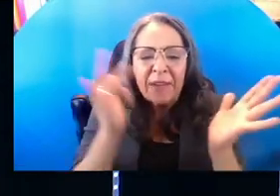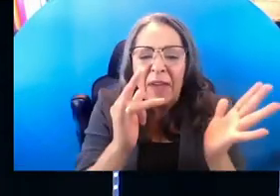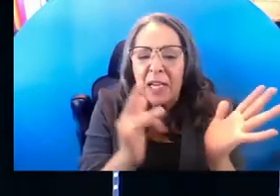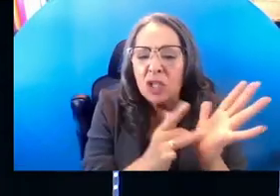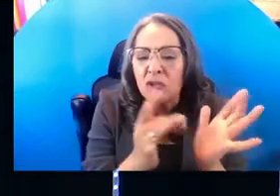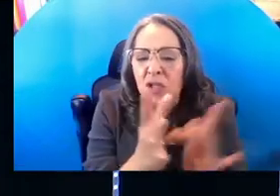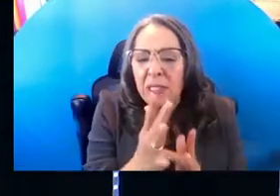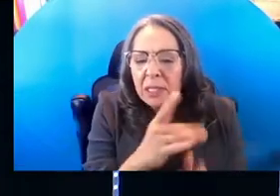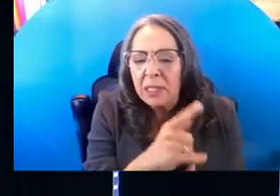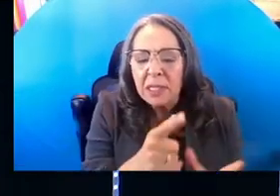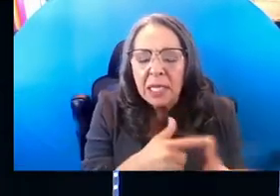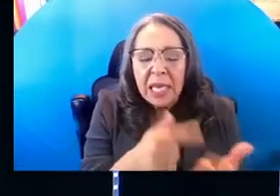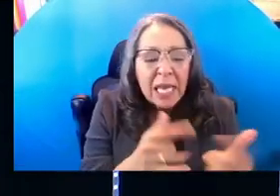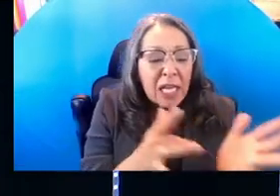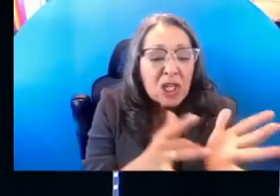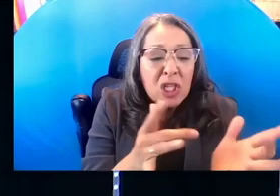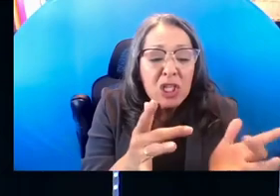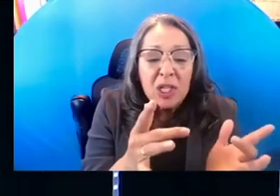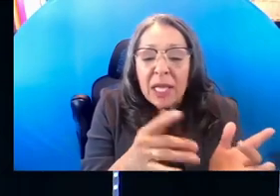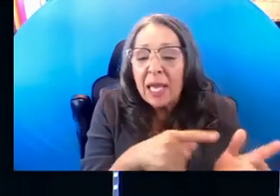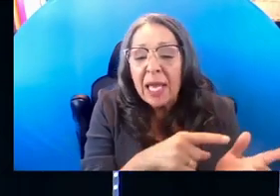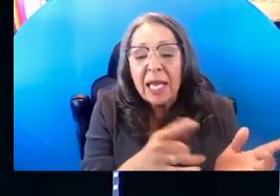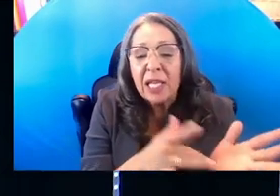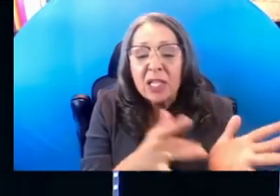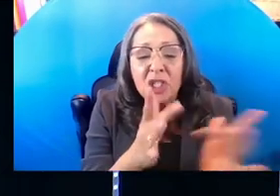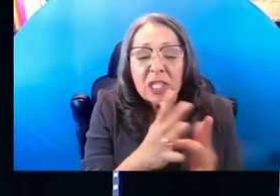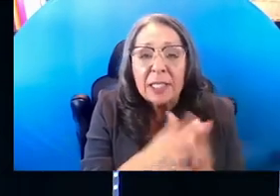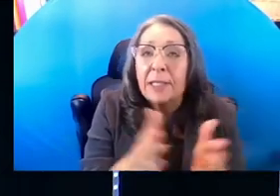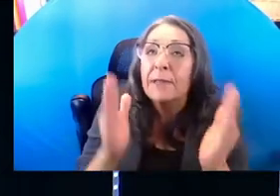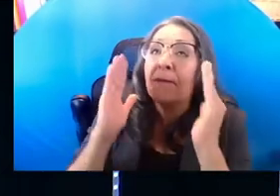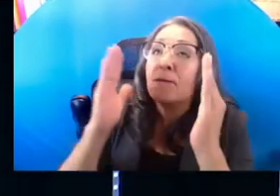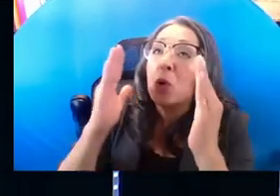just focusing on God. So you could argue he's in a very good place.